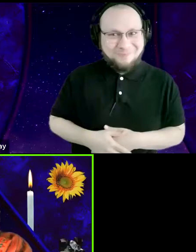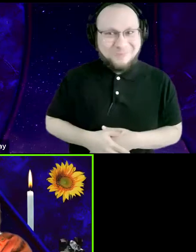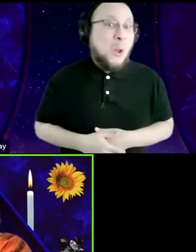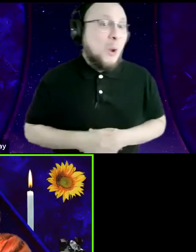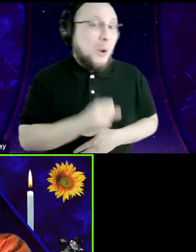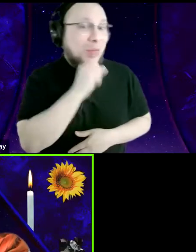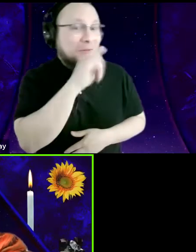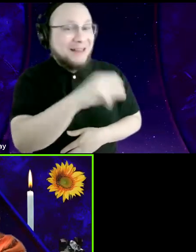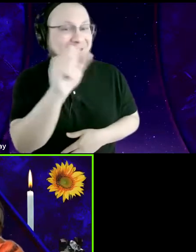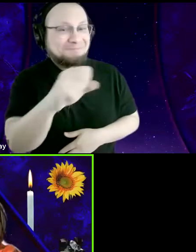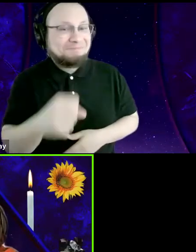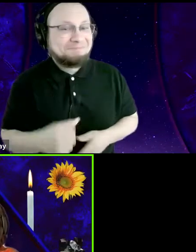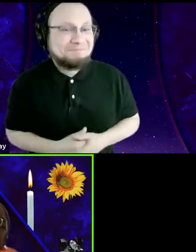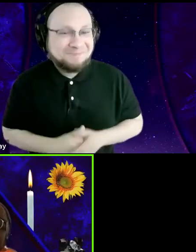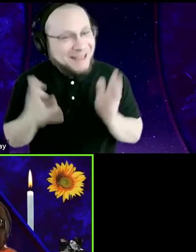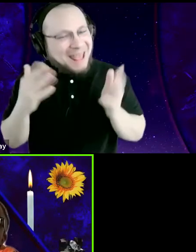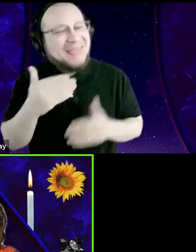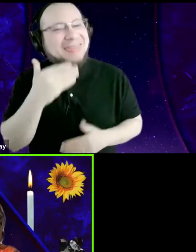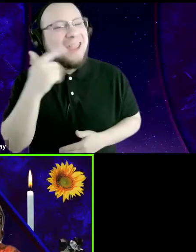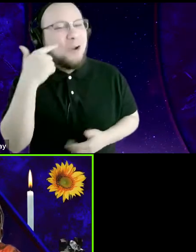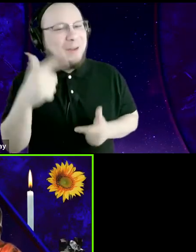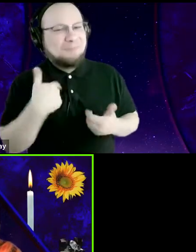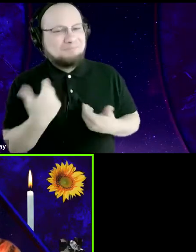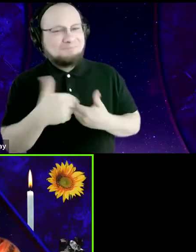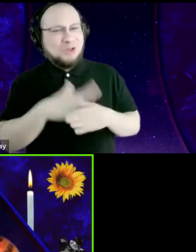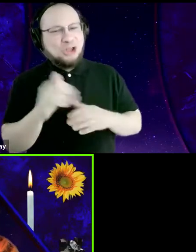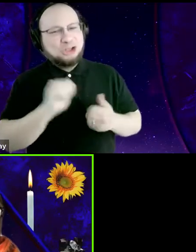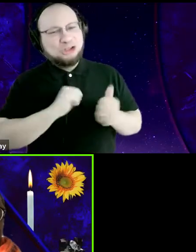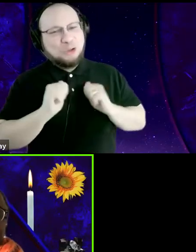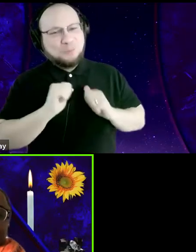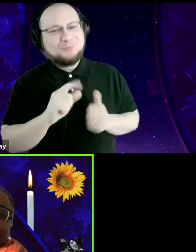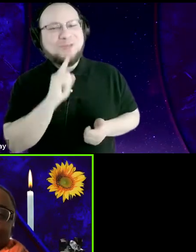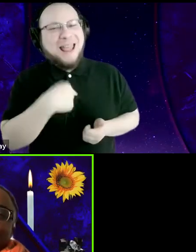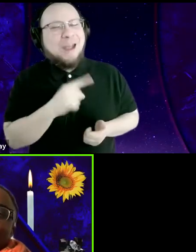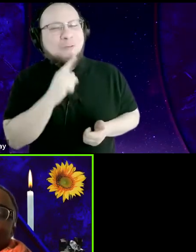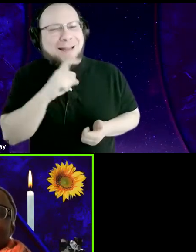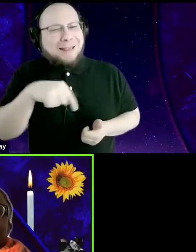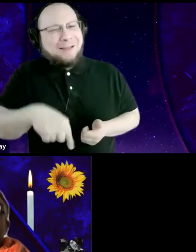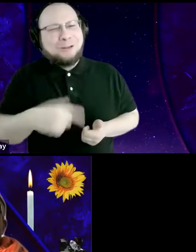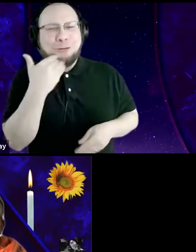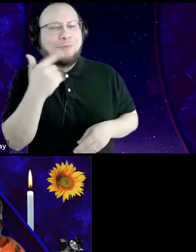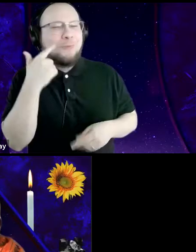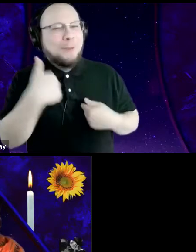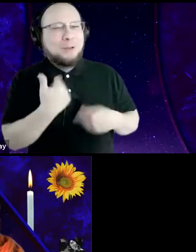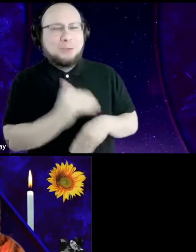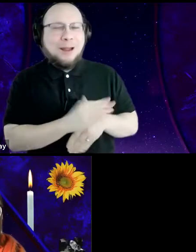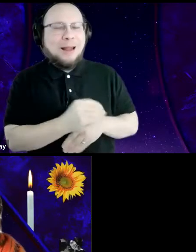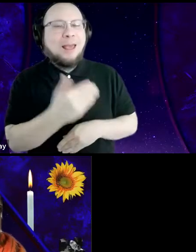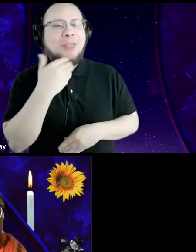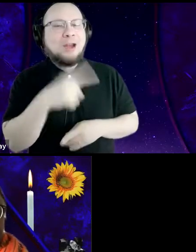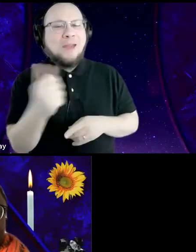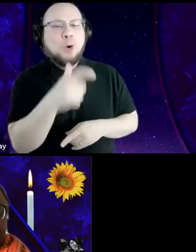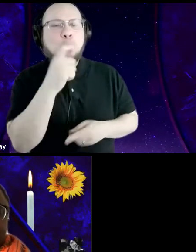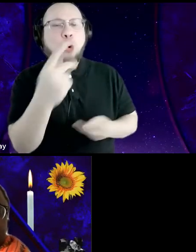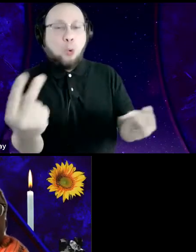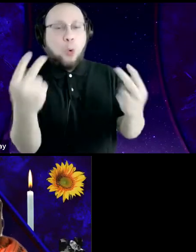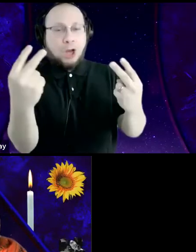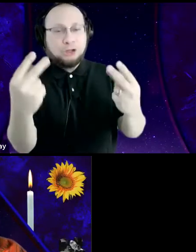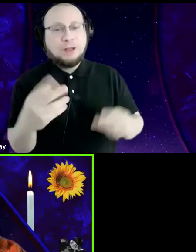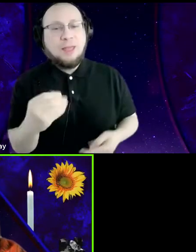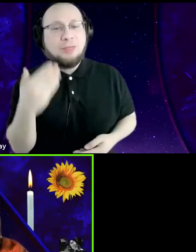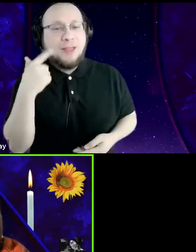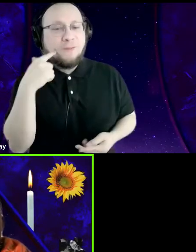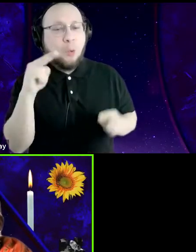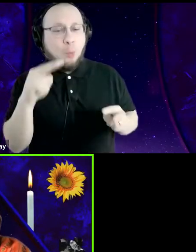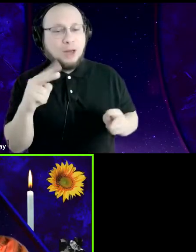that. Yay. Thank you for having me. This is wonderful. I totally needed this. And thanks to folks for showing up and being here